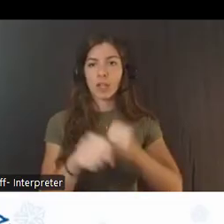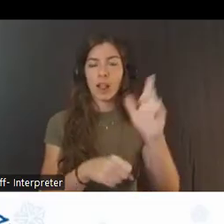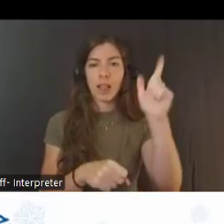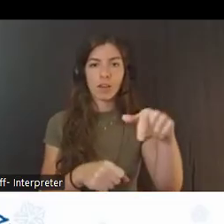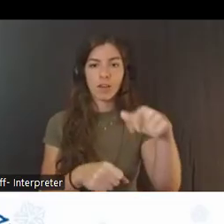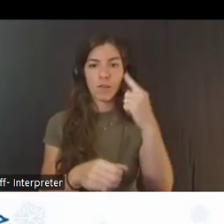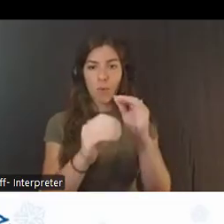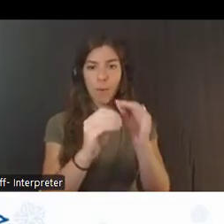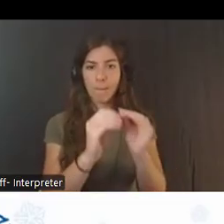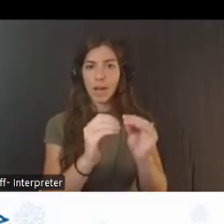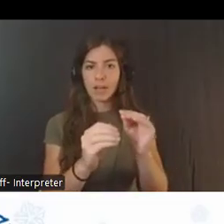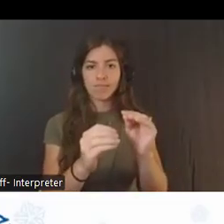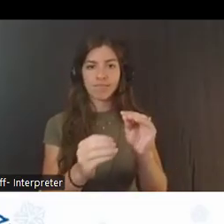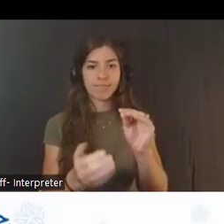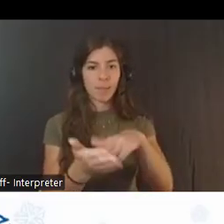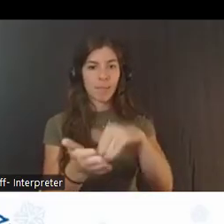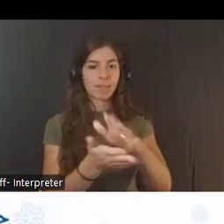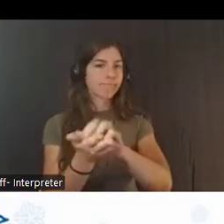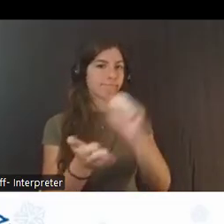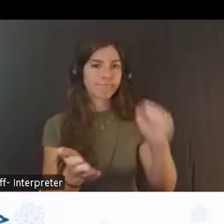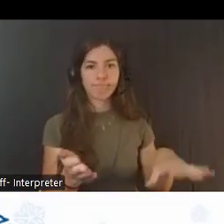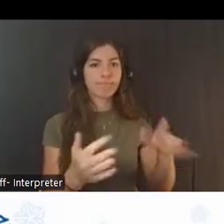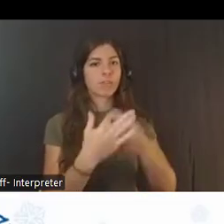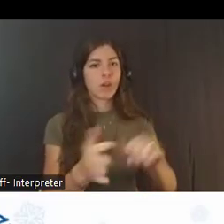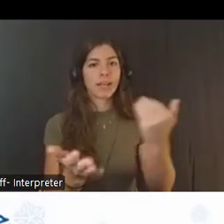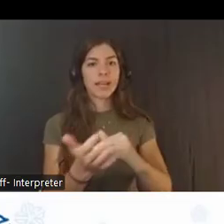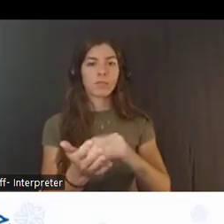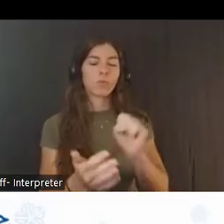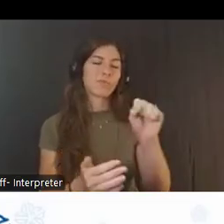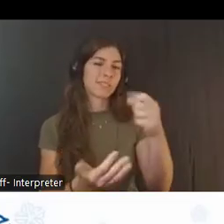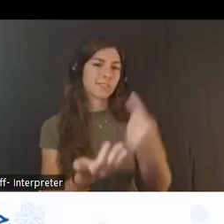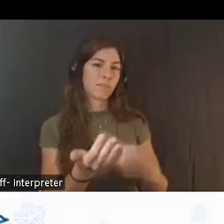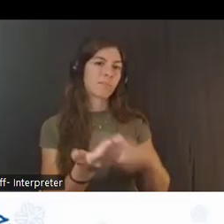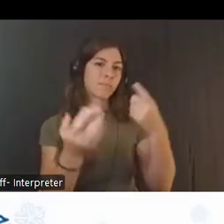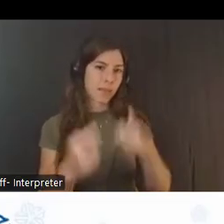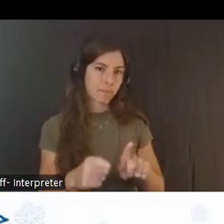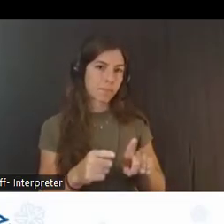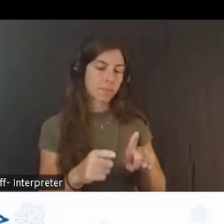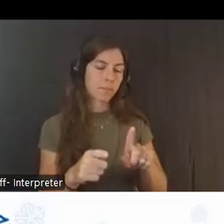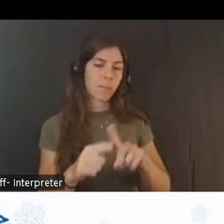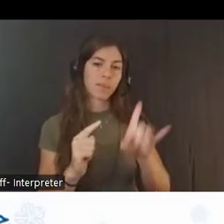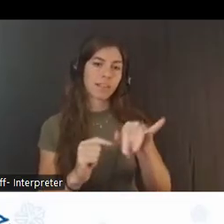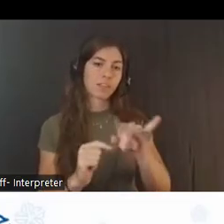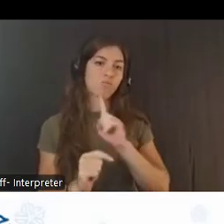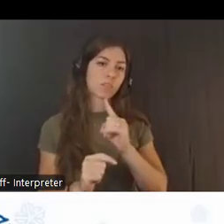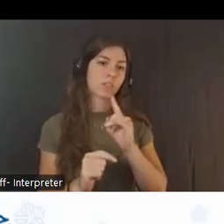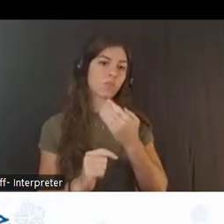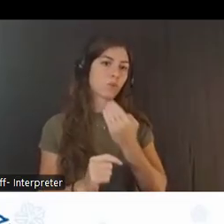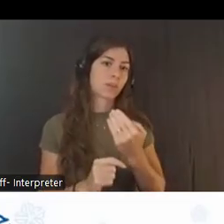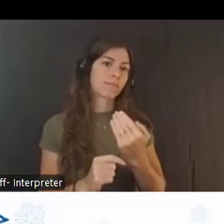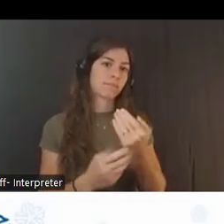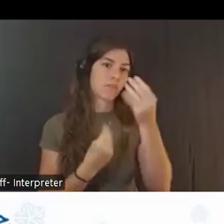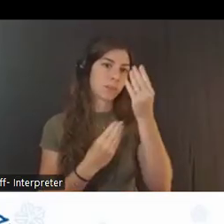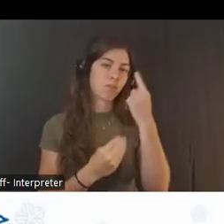take that all off. They had to start over, you know. So yeah, so sometimes that does happen, but that's really great information for us